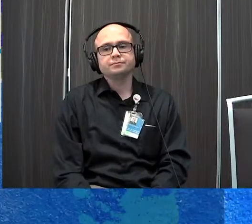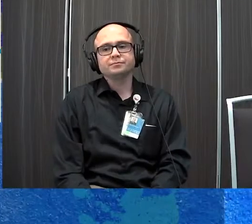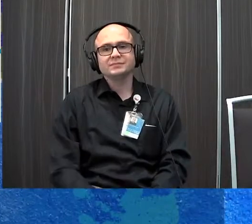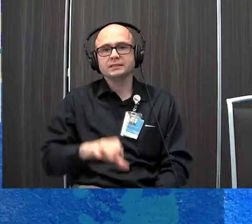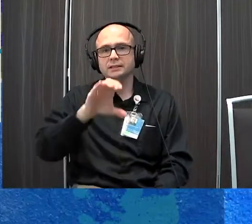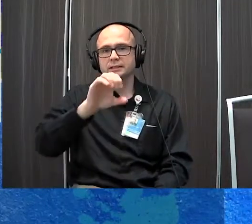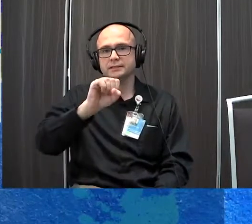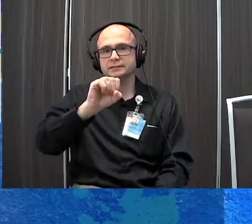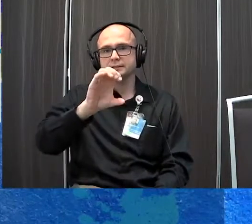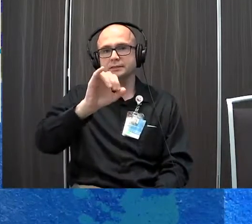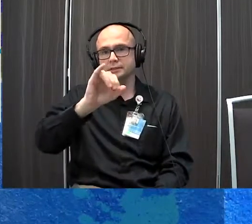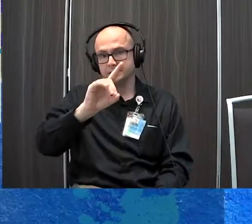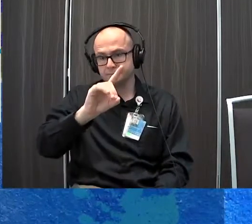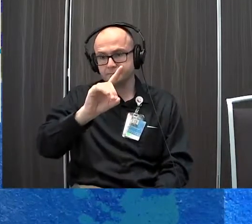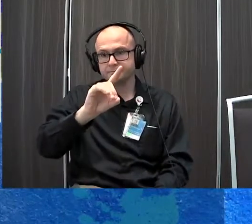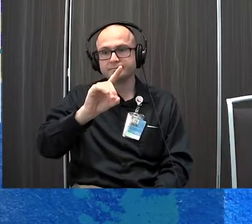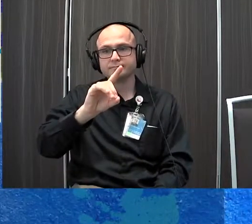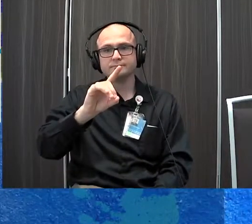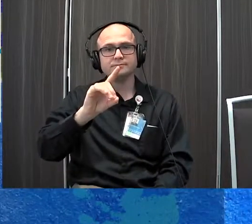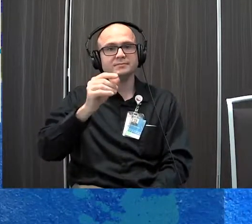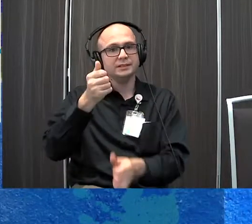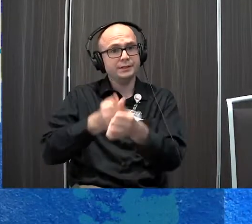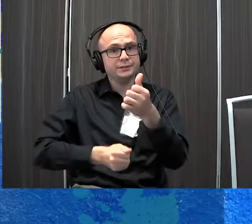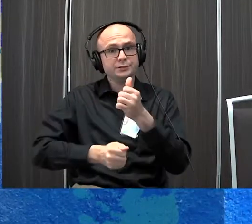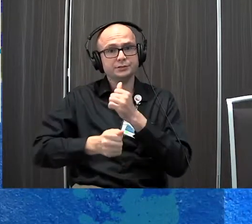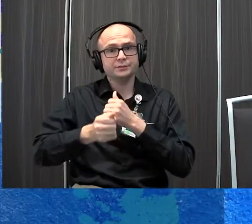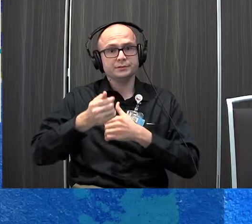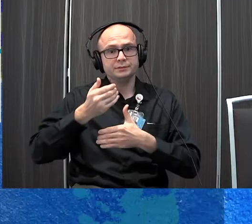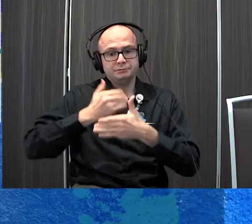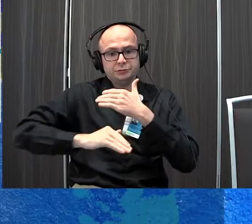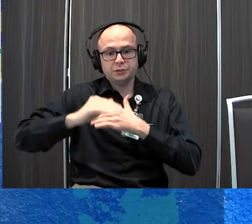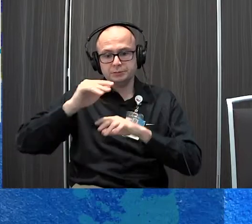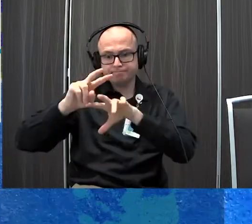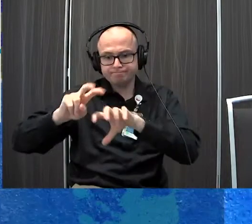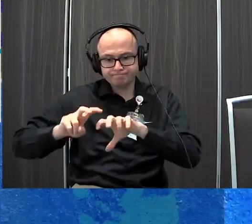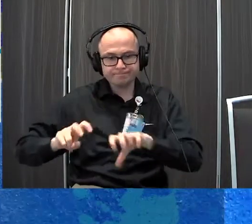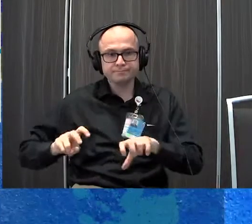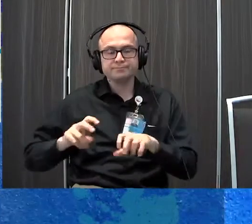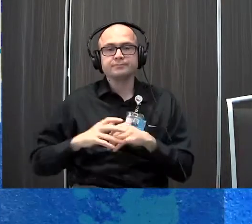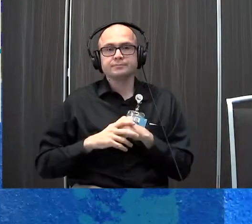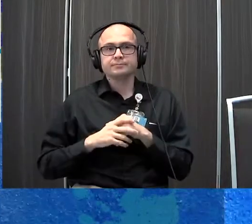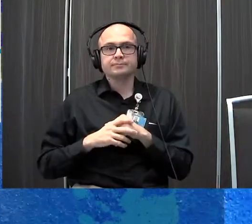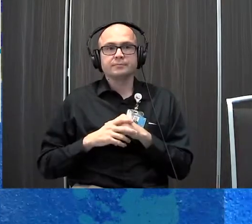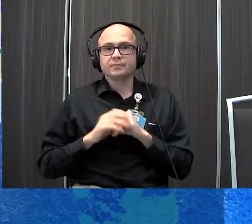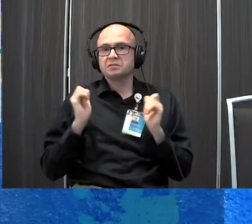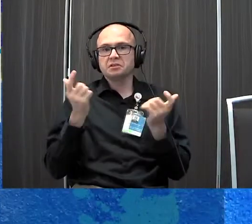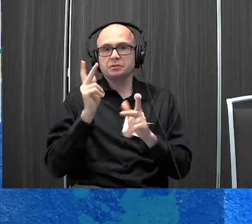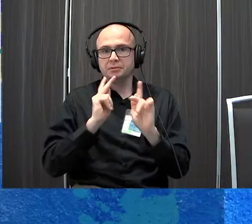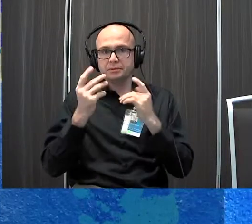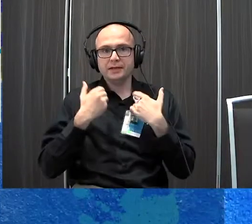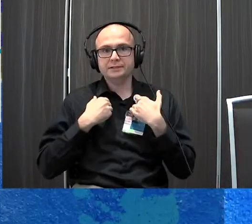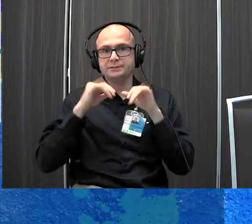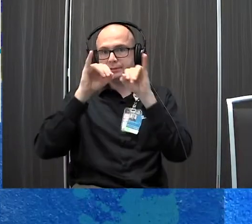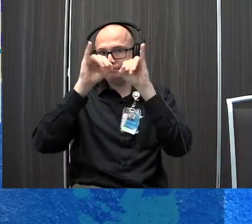SCID itself, every child is screened for at birth in their newborn screen, and so everybody actually has an immune